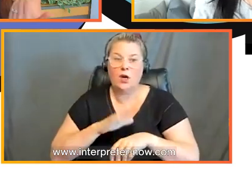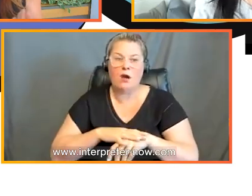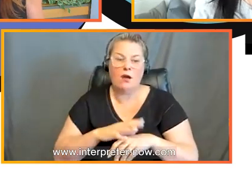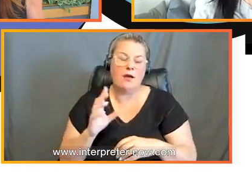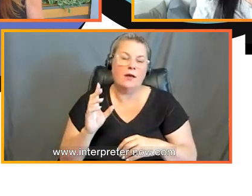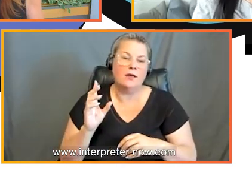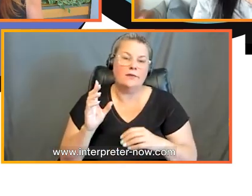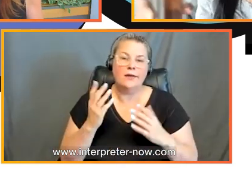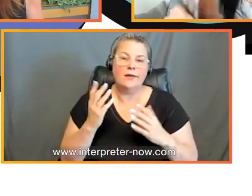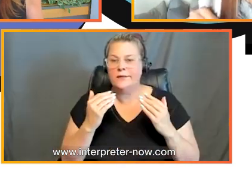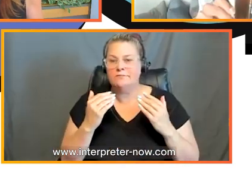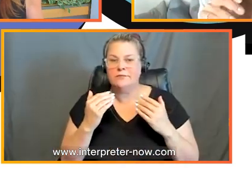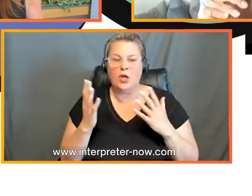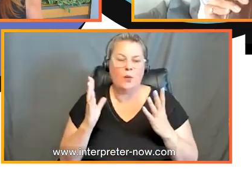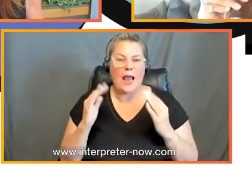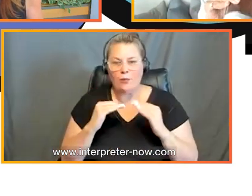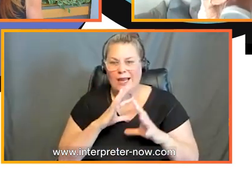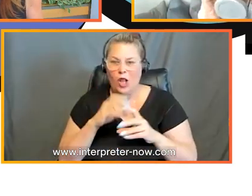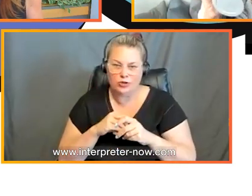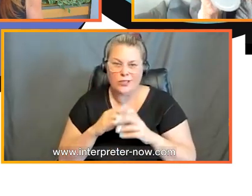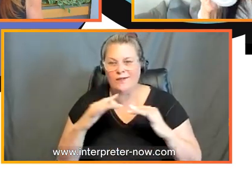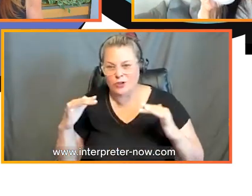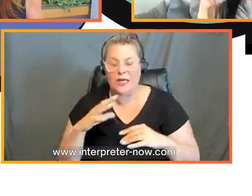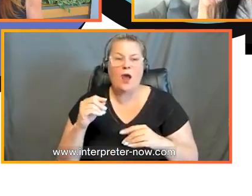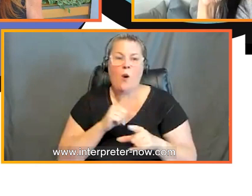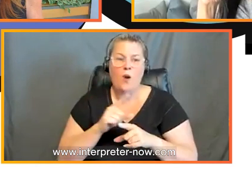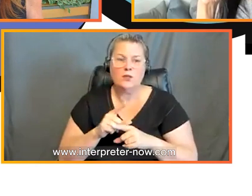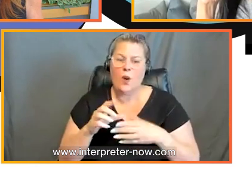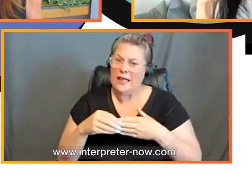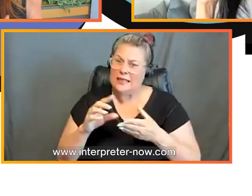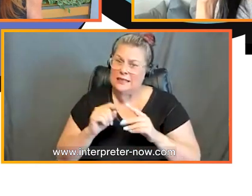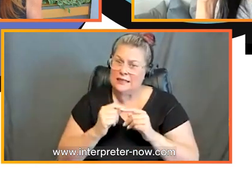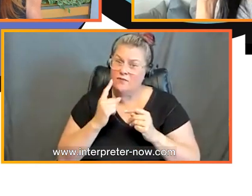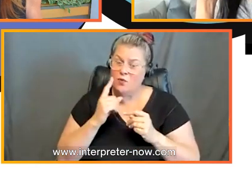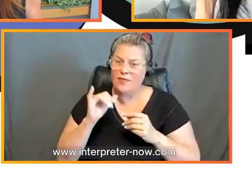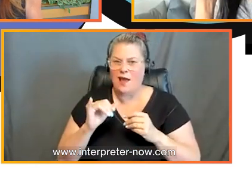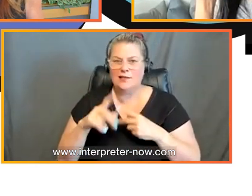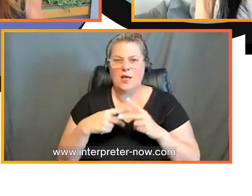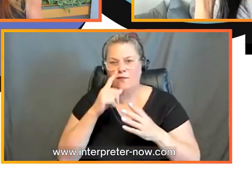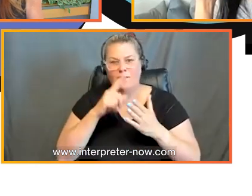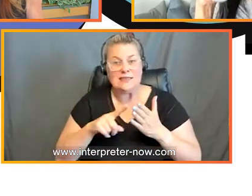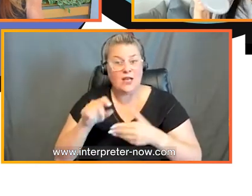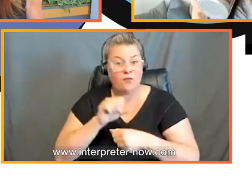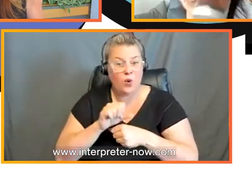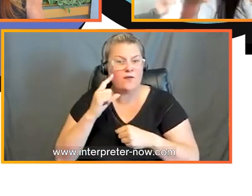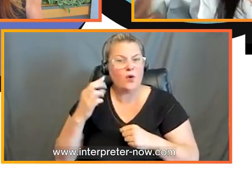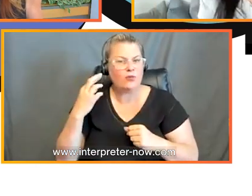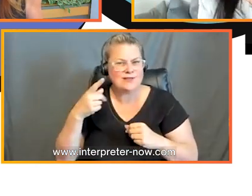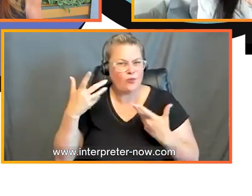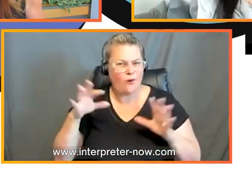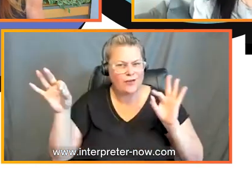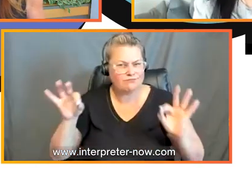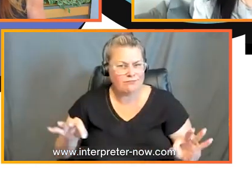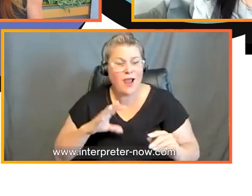for the reasons you stated, and also because we can recognize the same trauma in